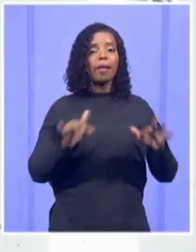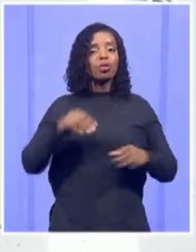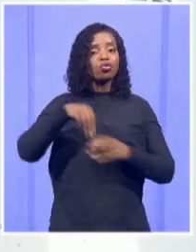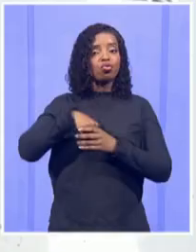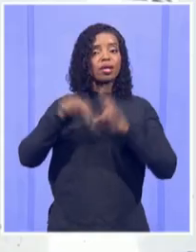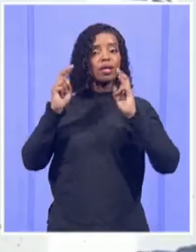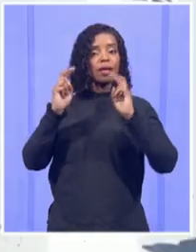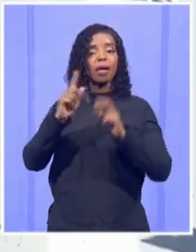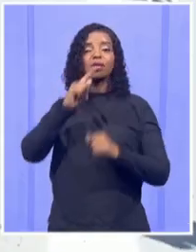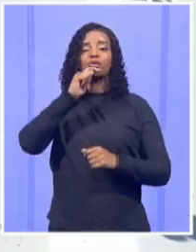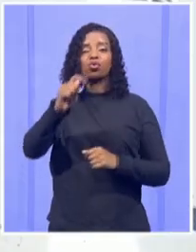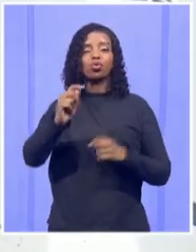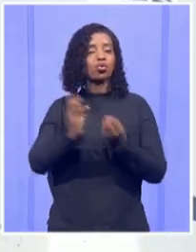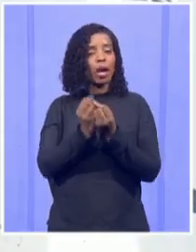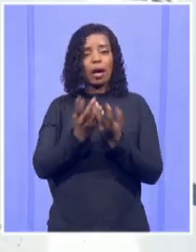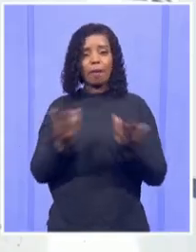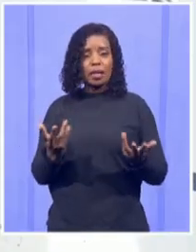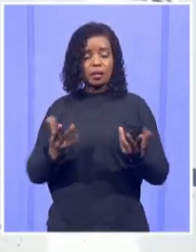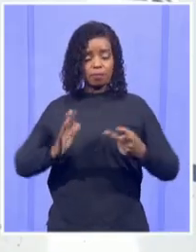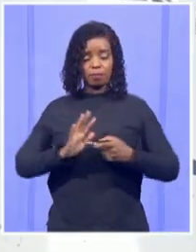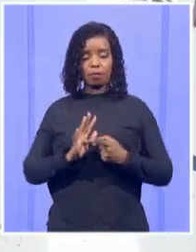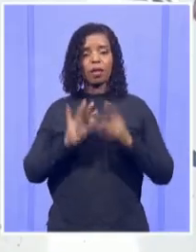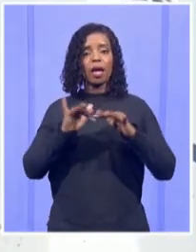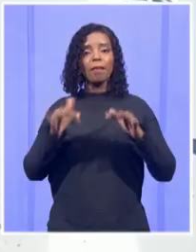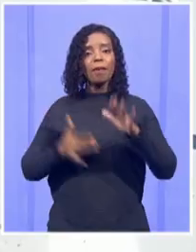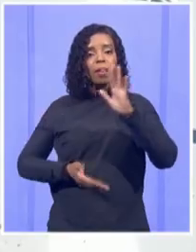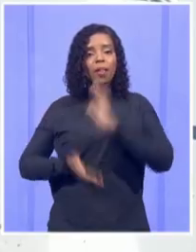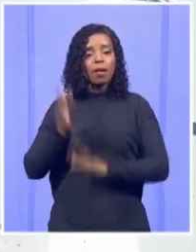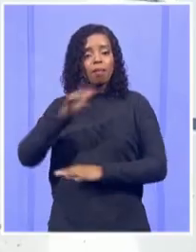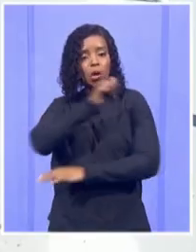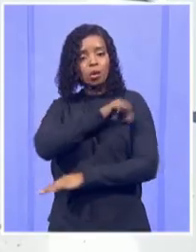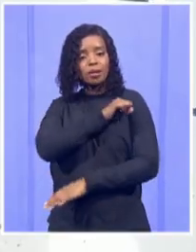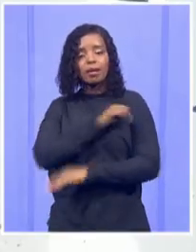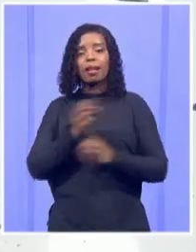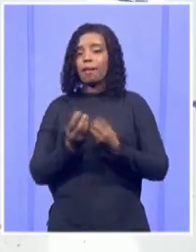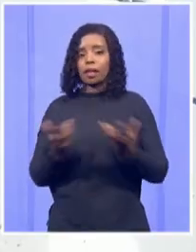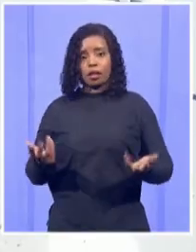and how many people were transported to these hospitals. And with that, it's back to you in studio.